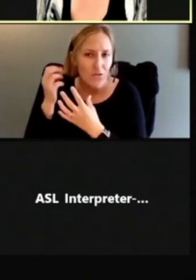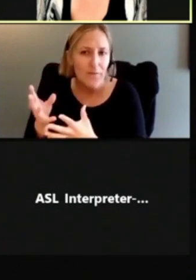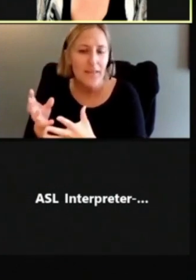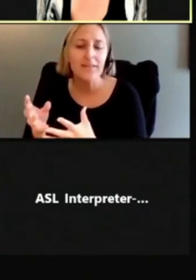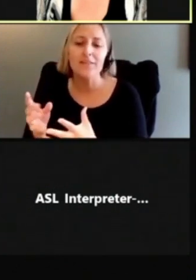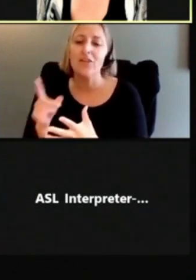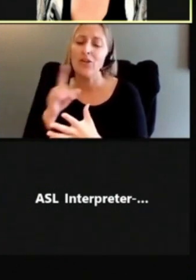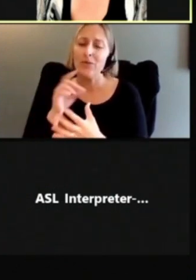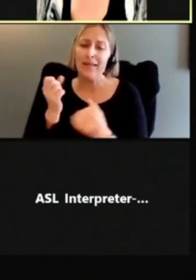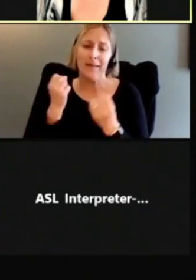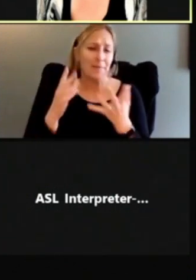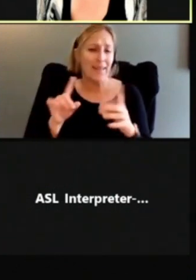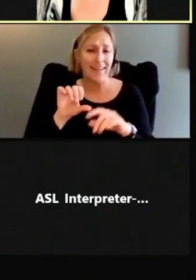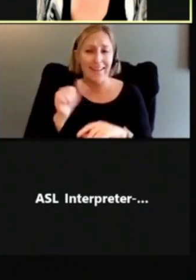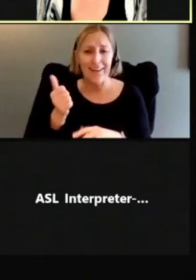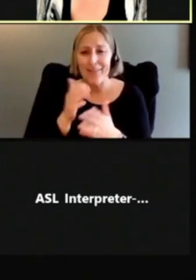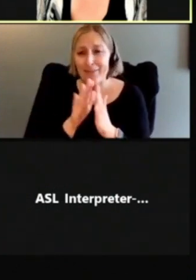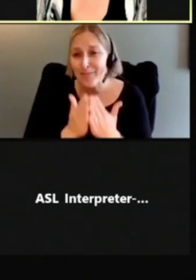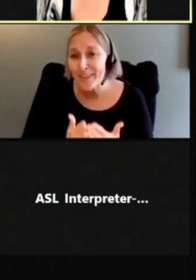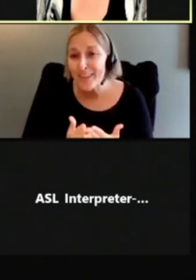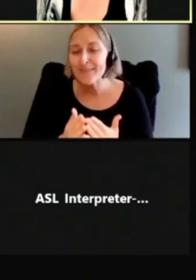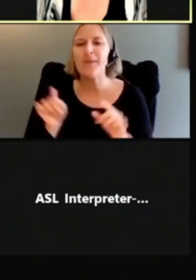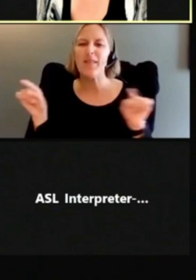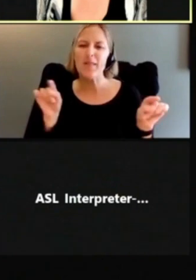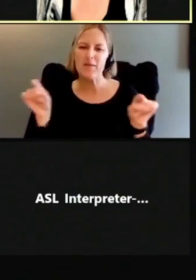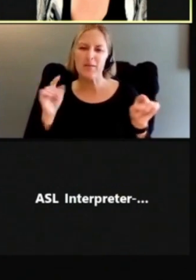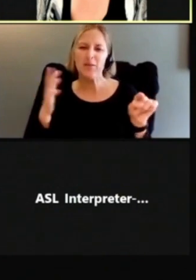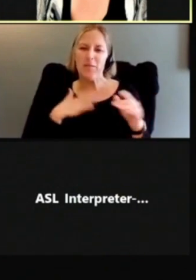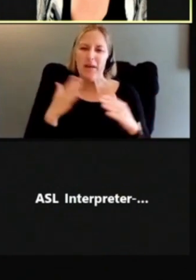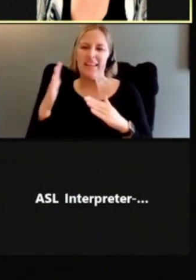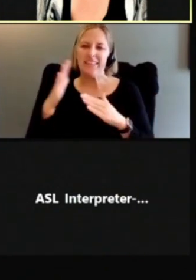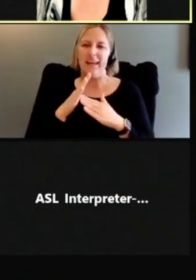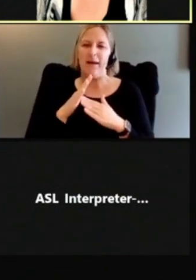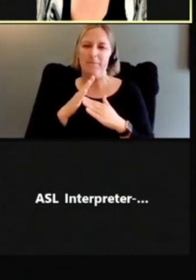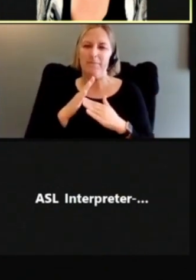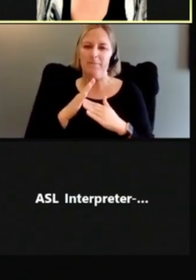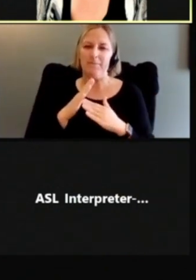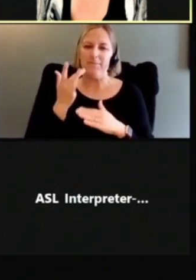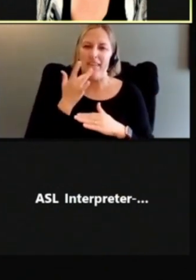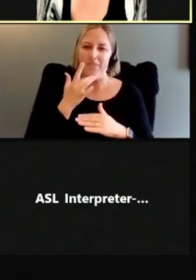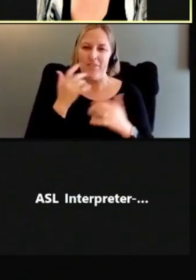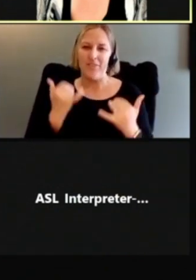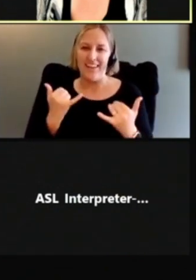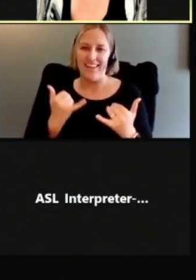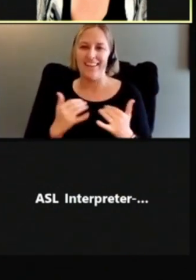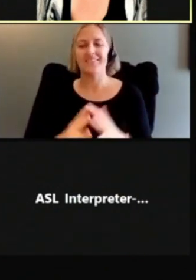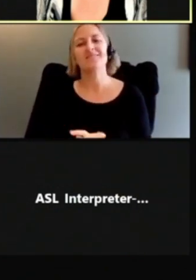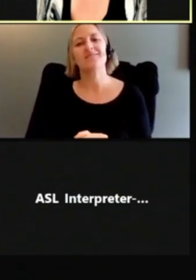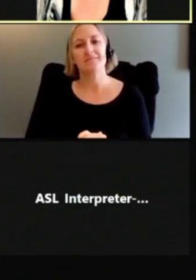so many other books, but I would say those 2 are my top favorites right now.